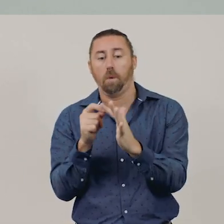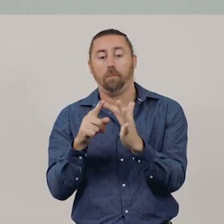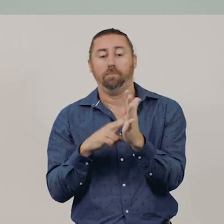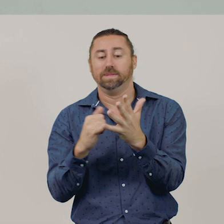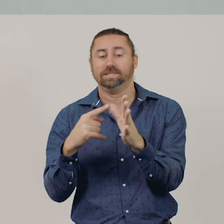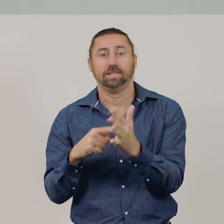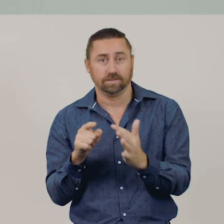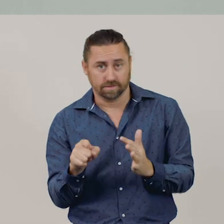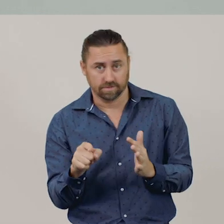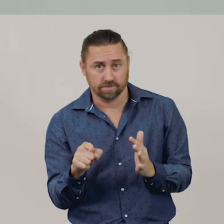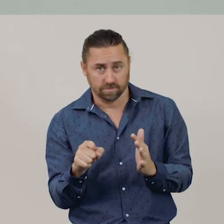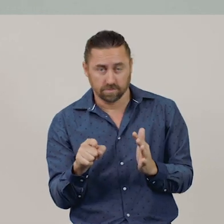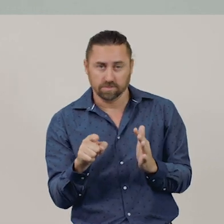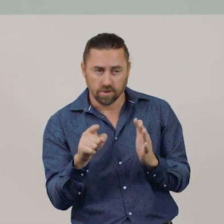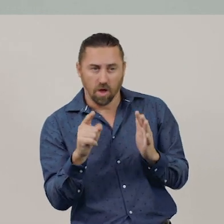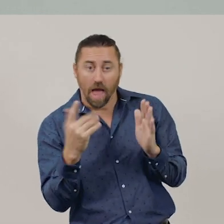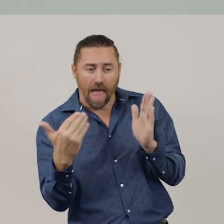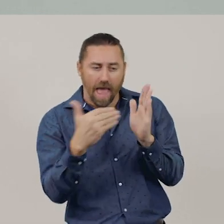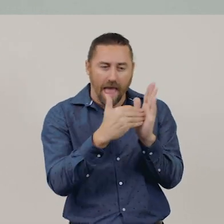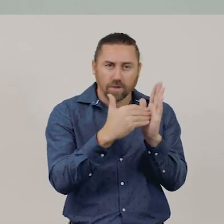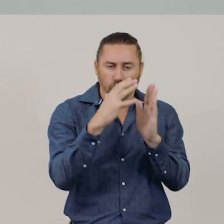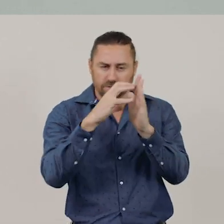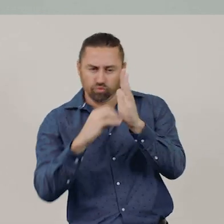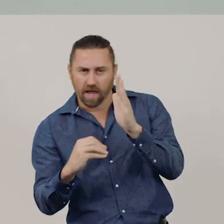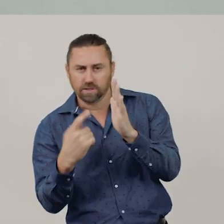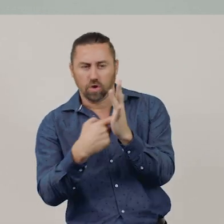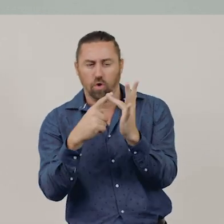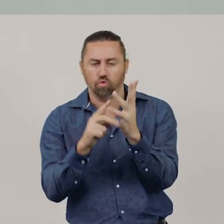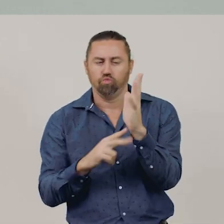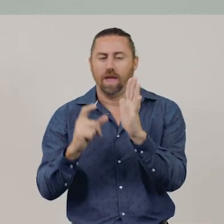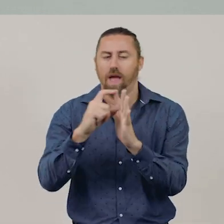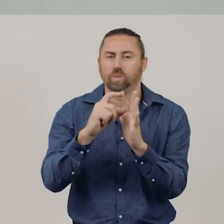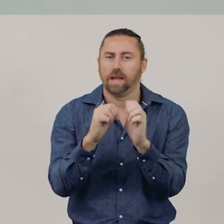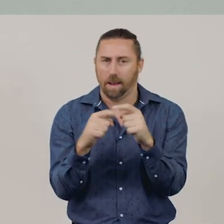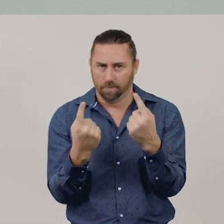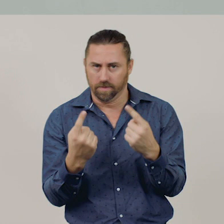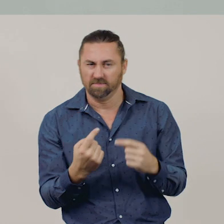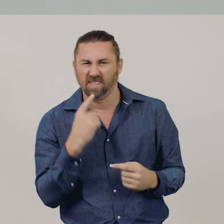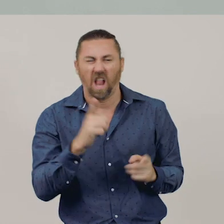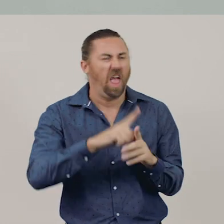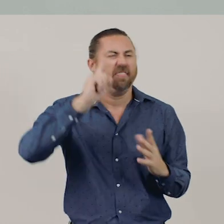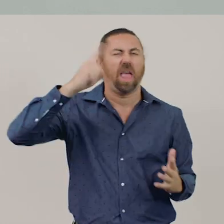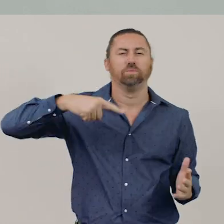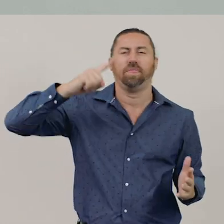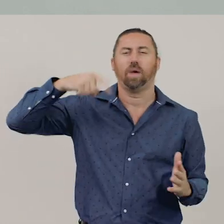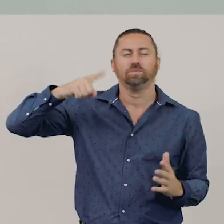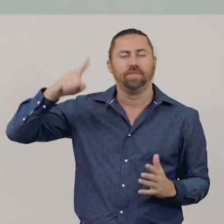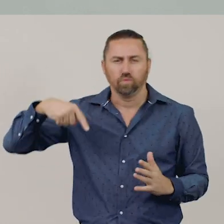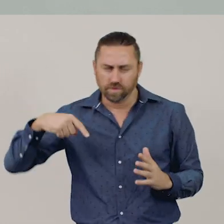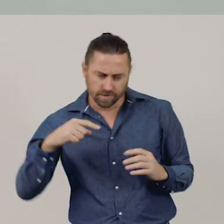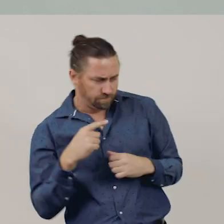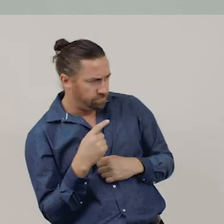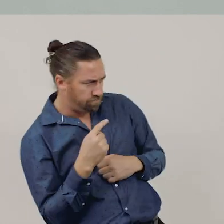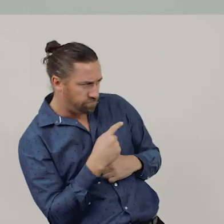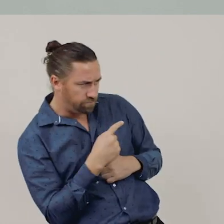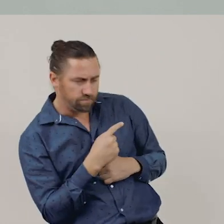or subtracting the rounded difference. When we work with numbers in the thousands, we must make sure